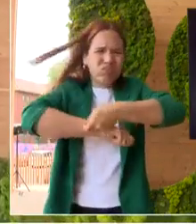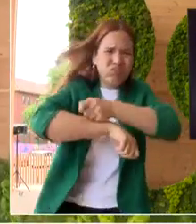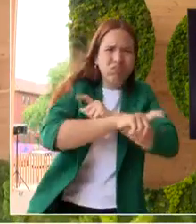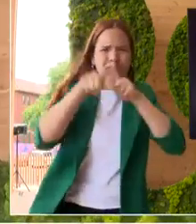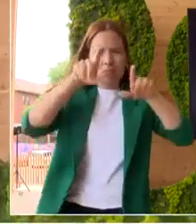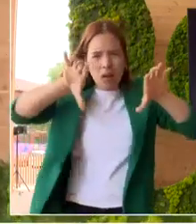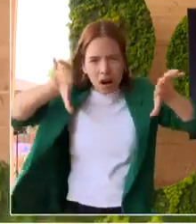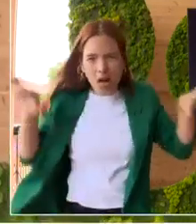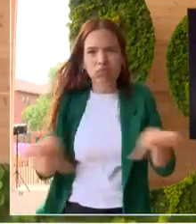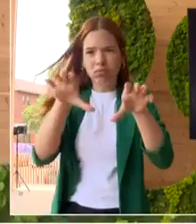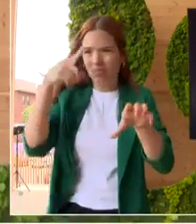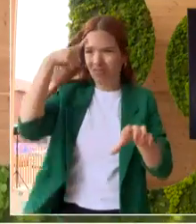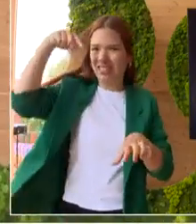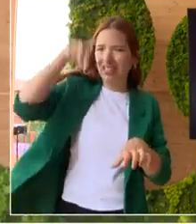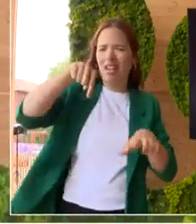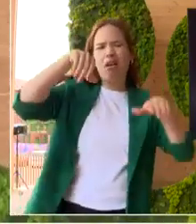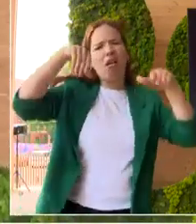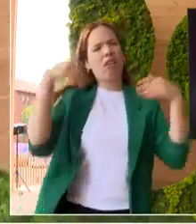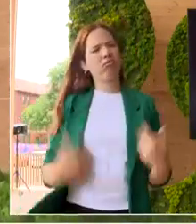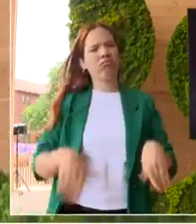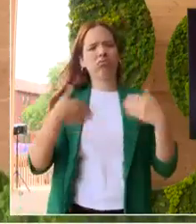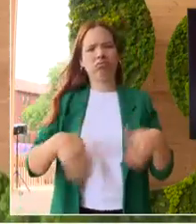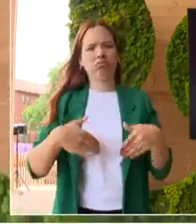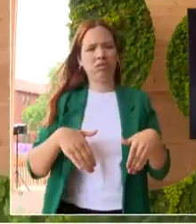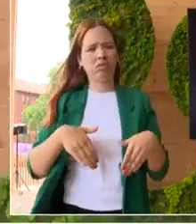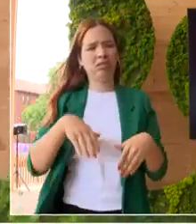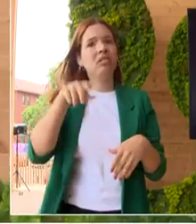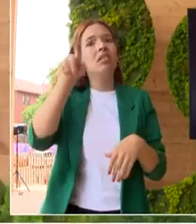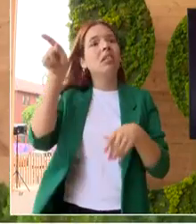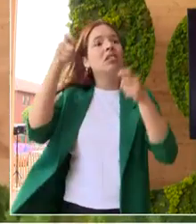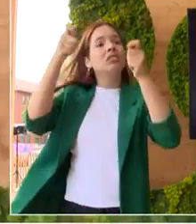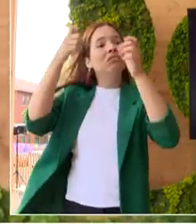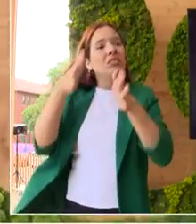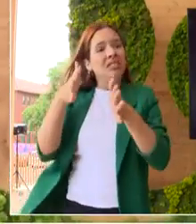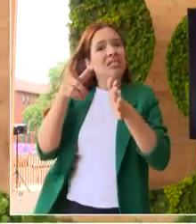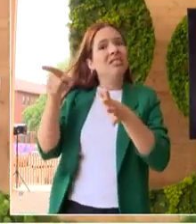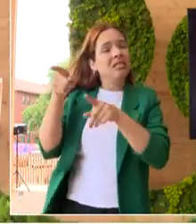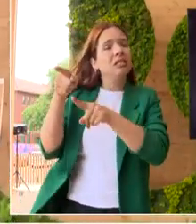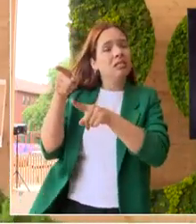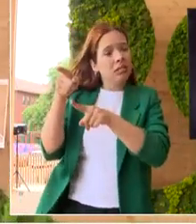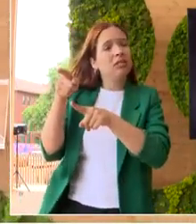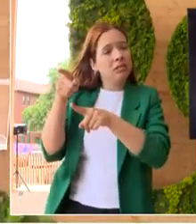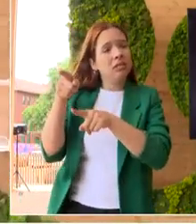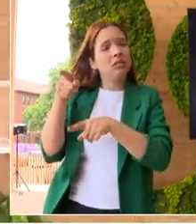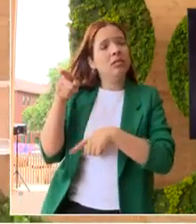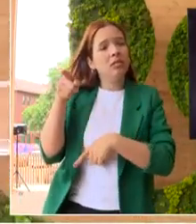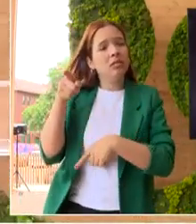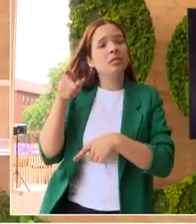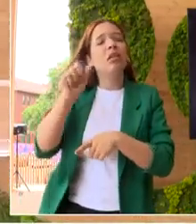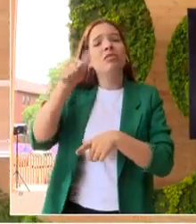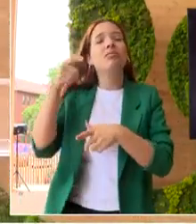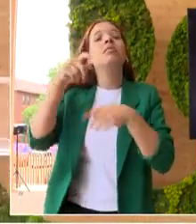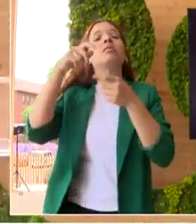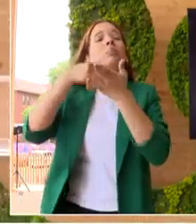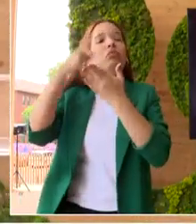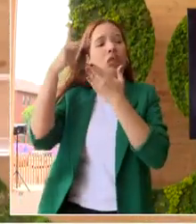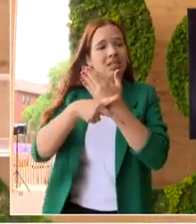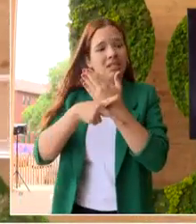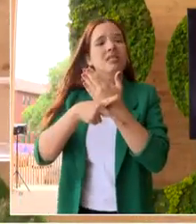our DEMPED team, our Director of Real Estate, Sarosh Apedwala, our project manager, Anthony